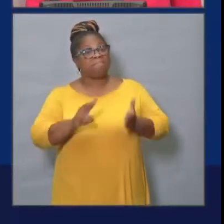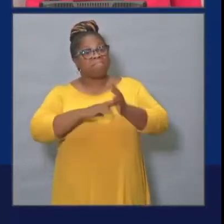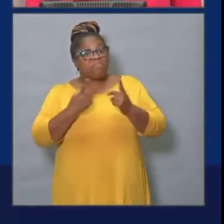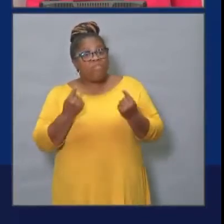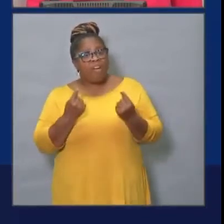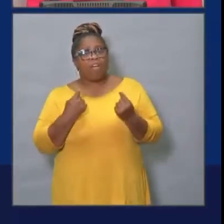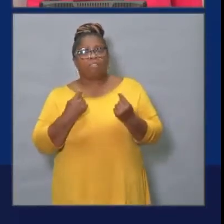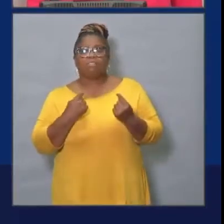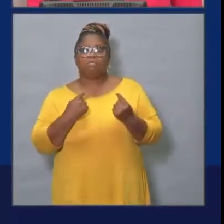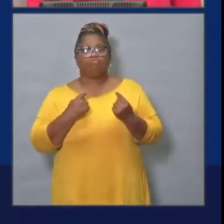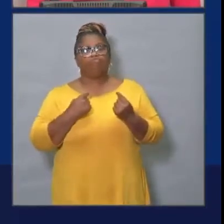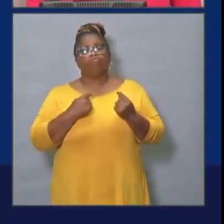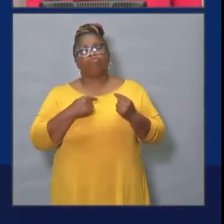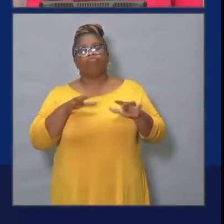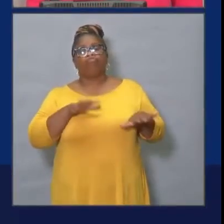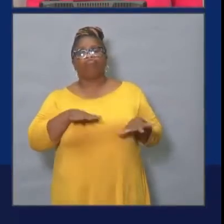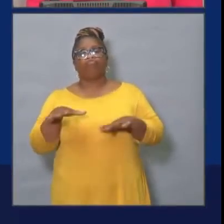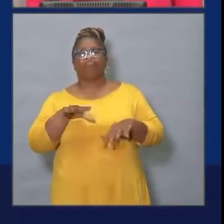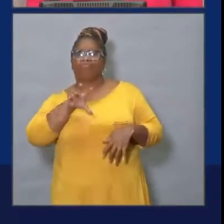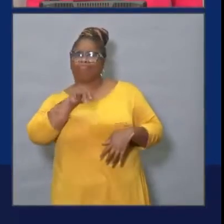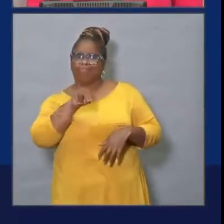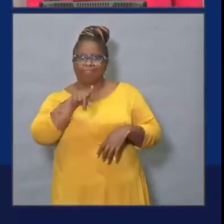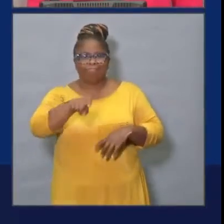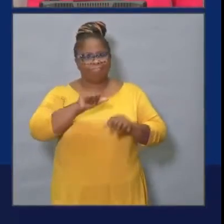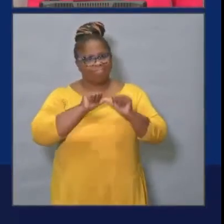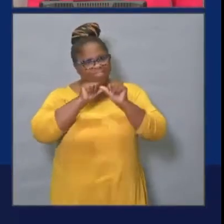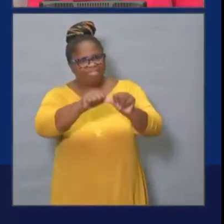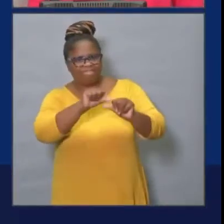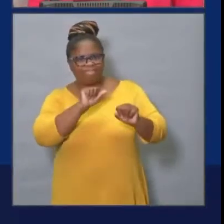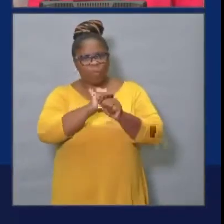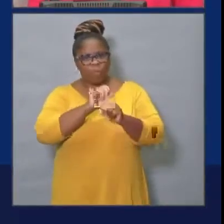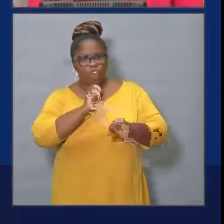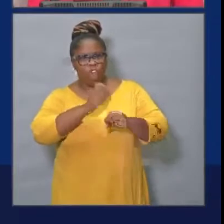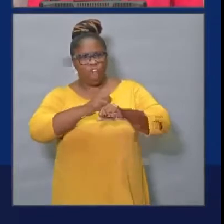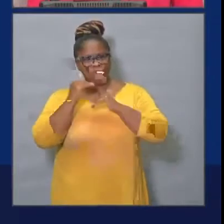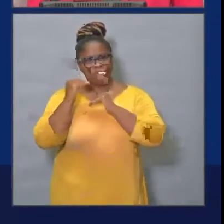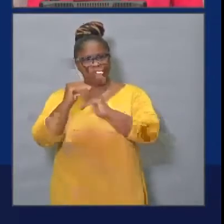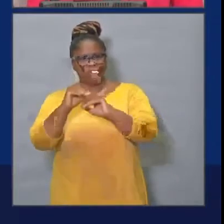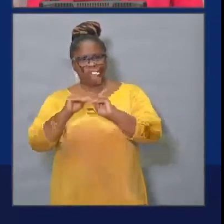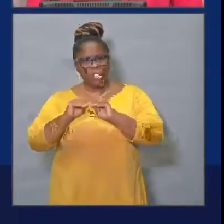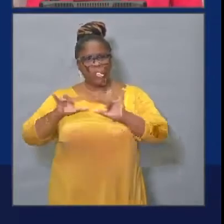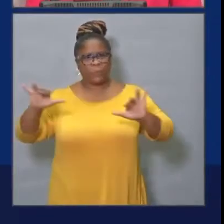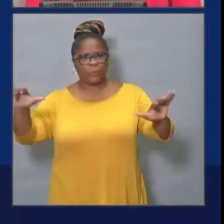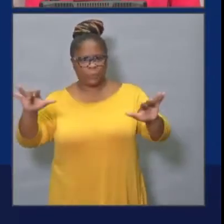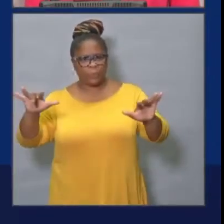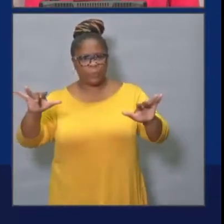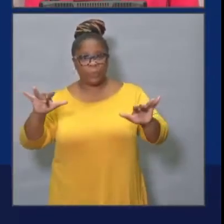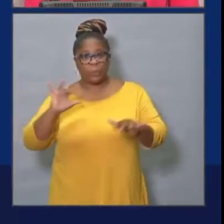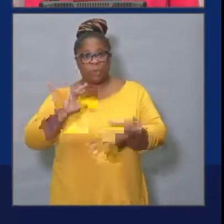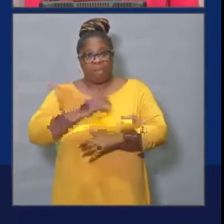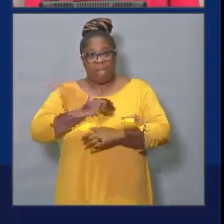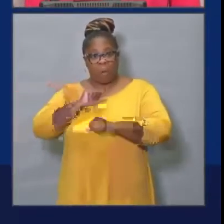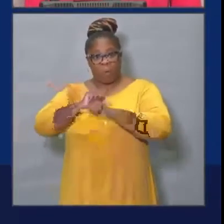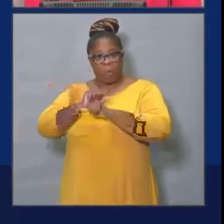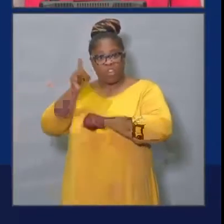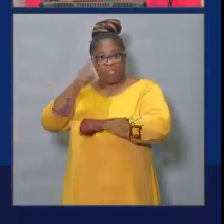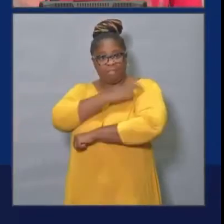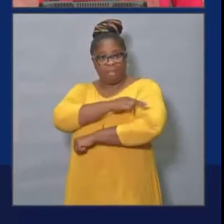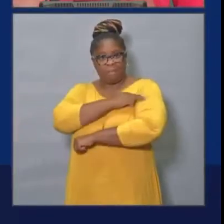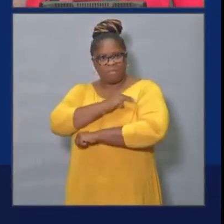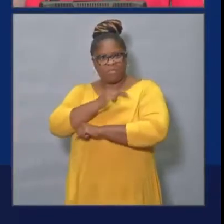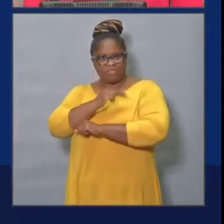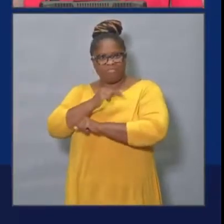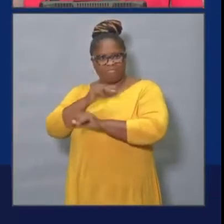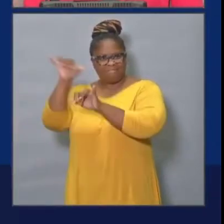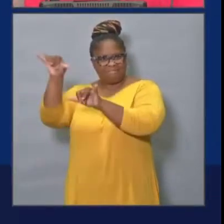work hard to stem transmission of this virus, and that what happens in our hospitals really reflects what's going on in our communities. We are